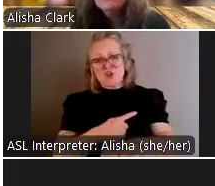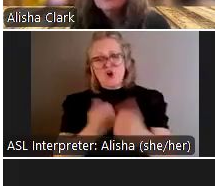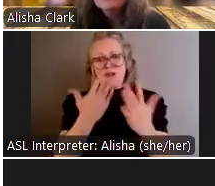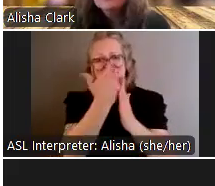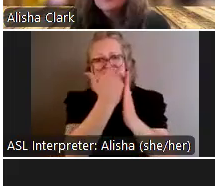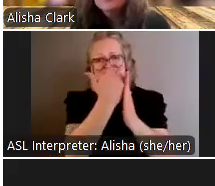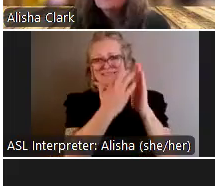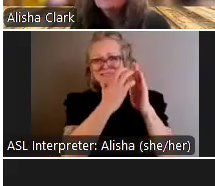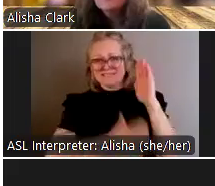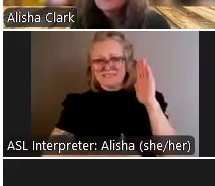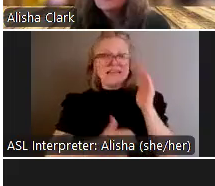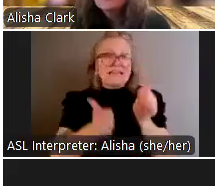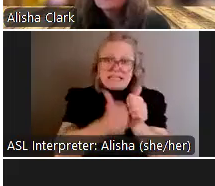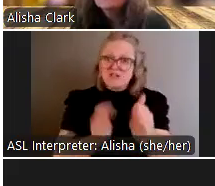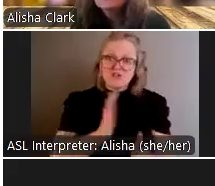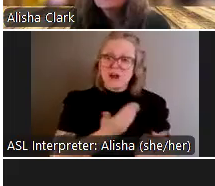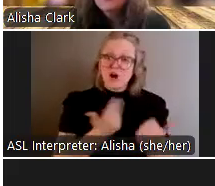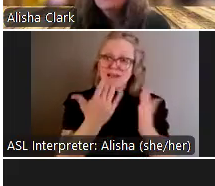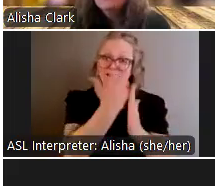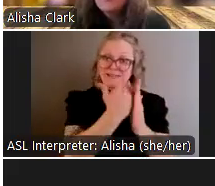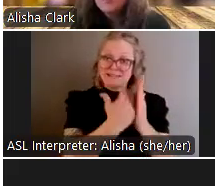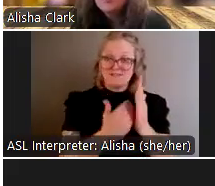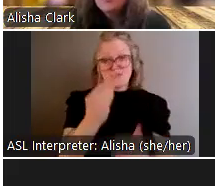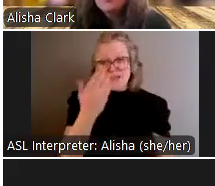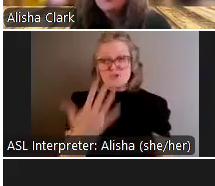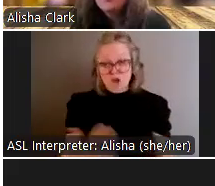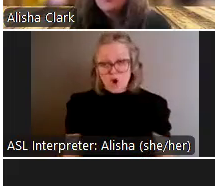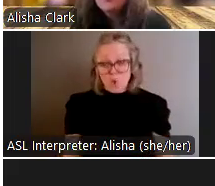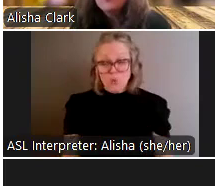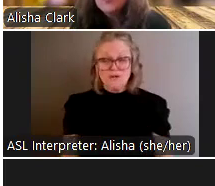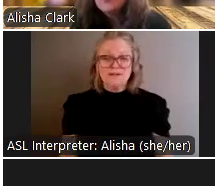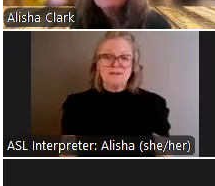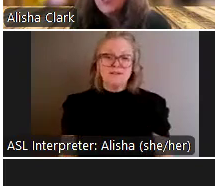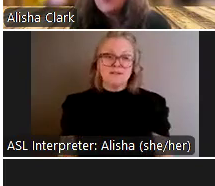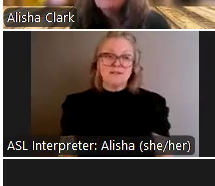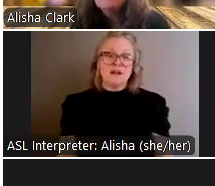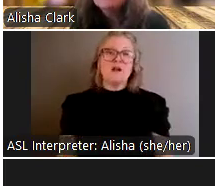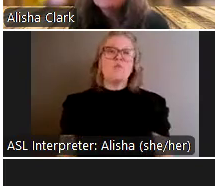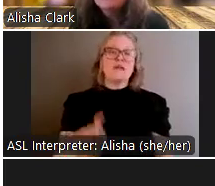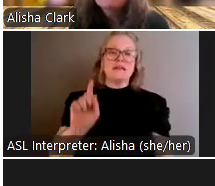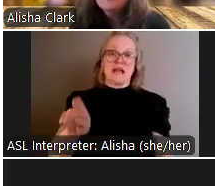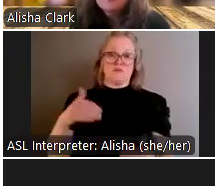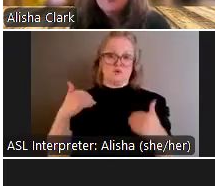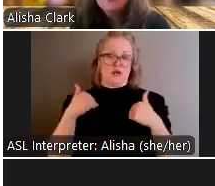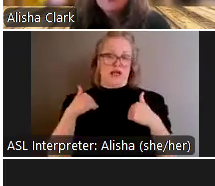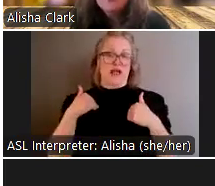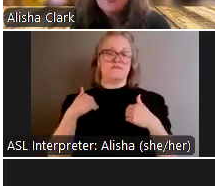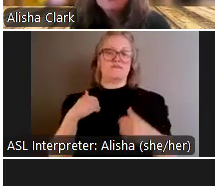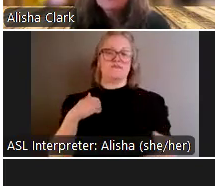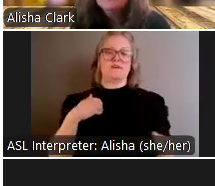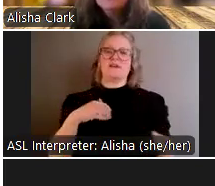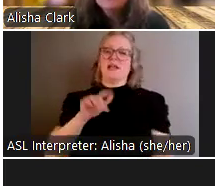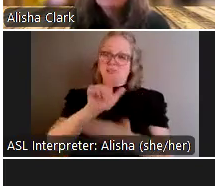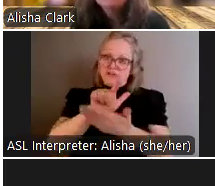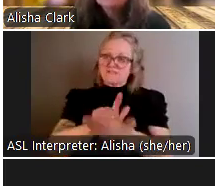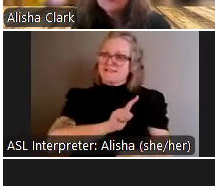waiting lists, just to let you know, we have to have legislative funding to